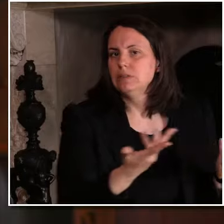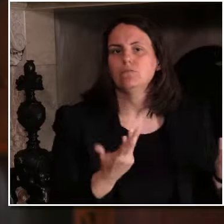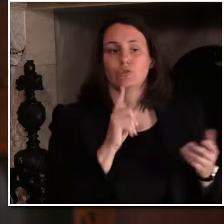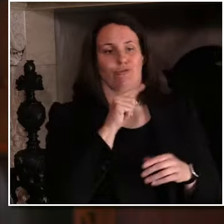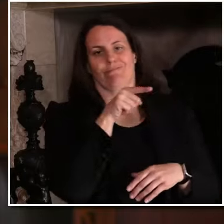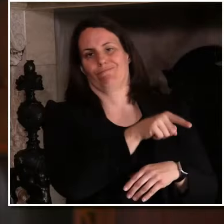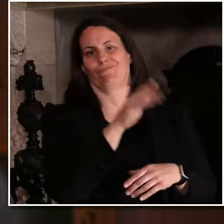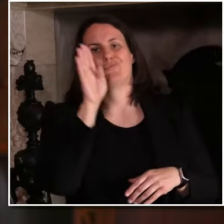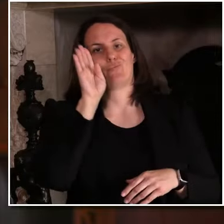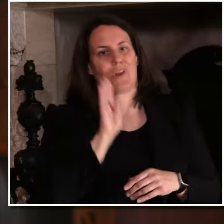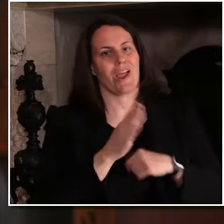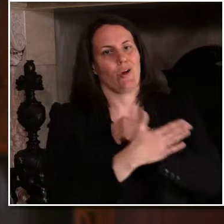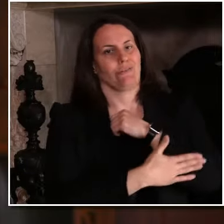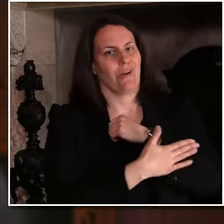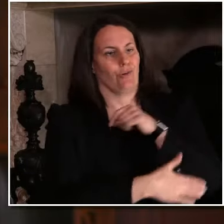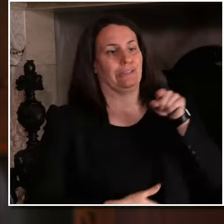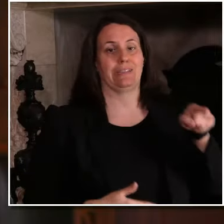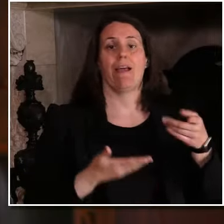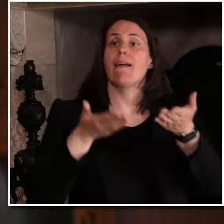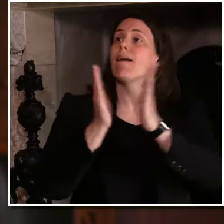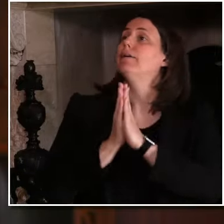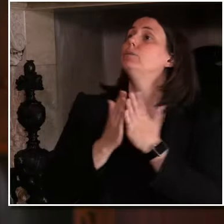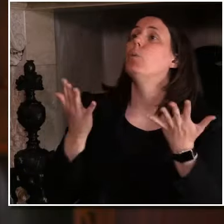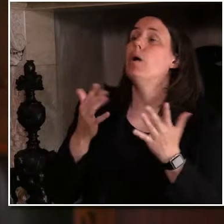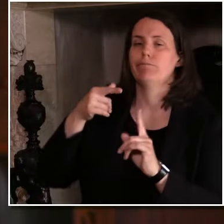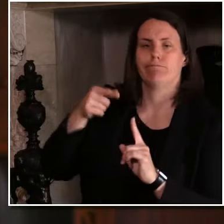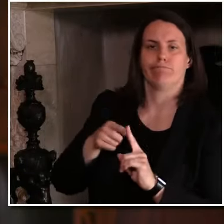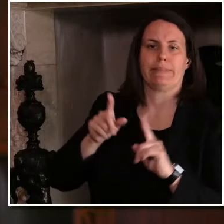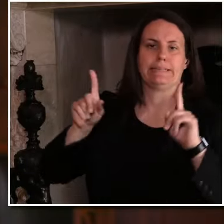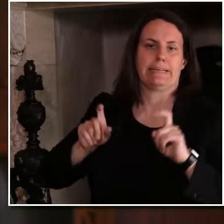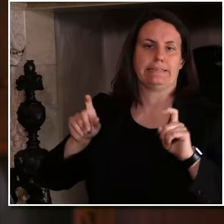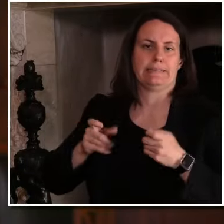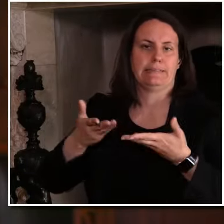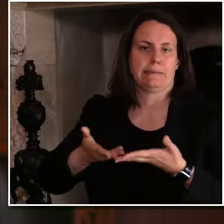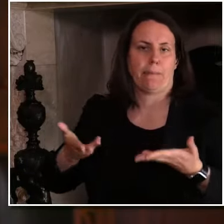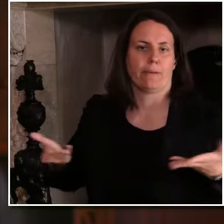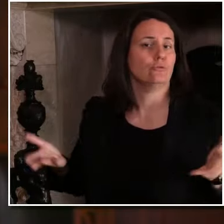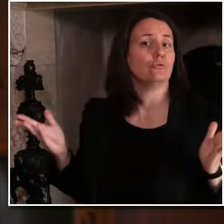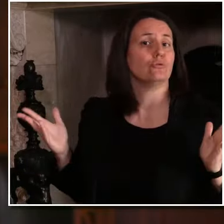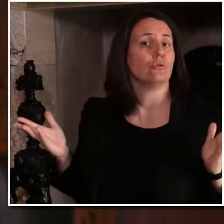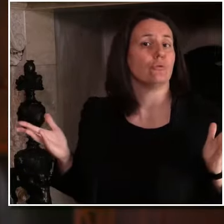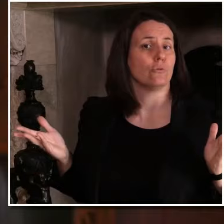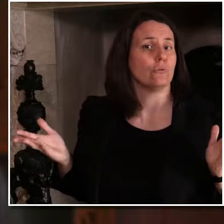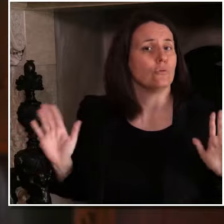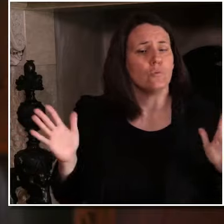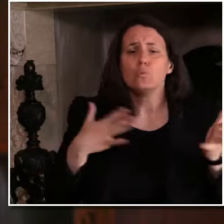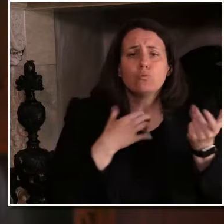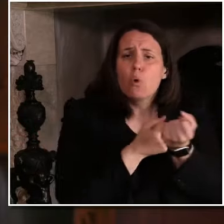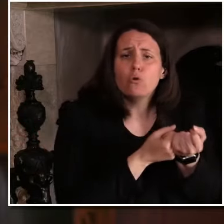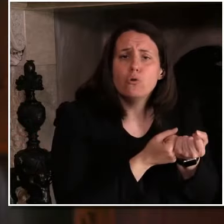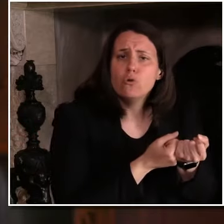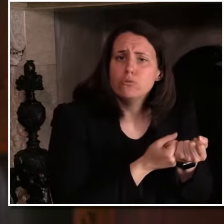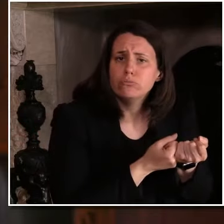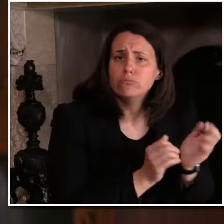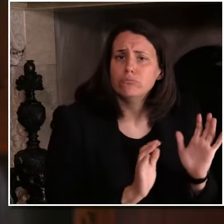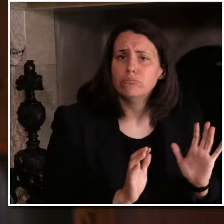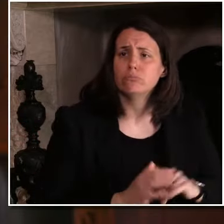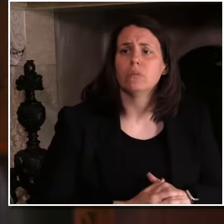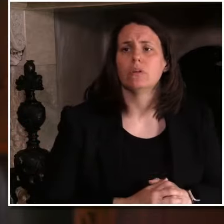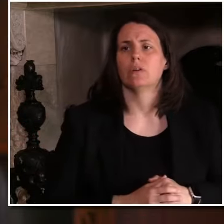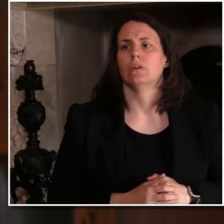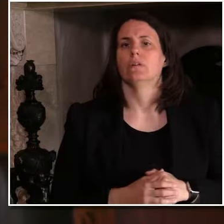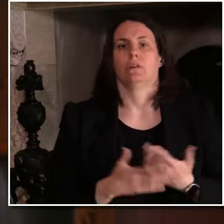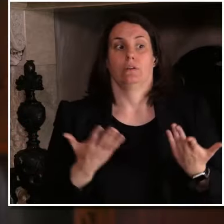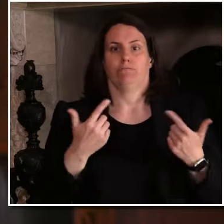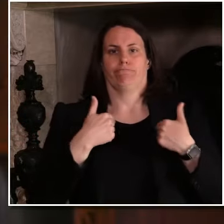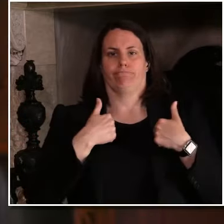provided, et cetera. And so I think it speaks to the way we are thinking about being